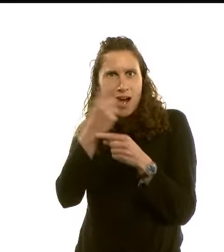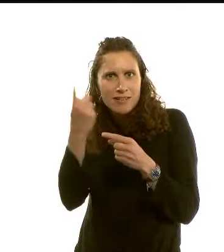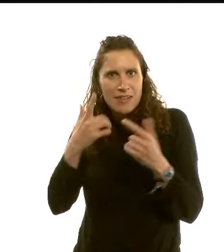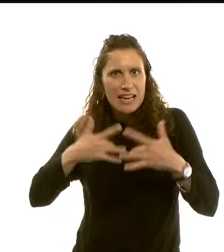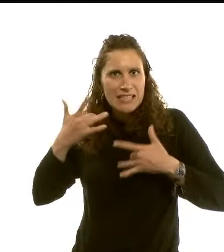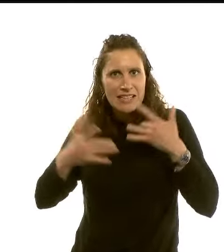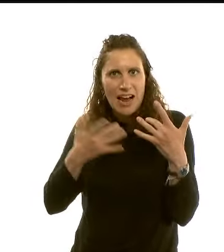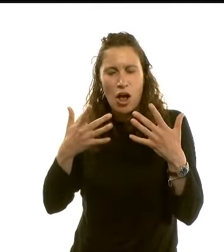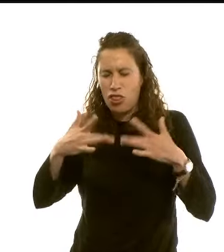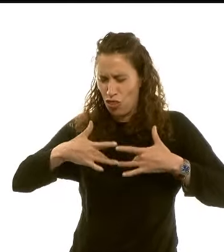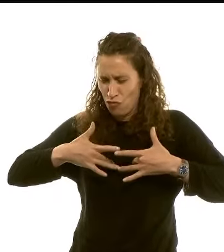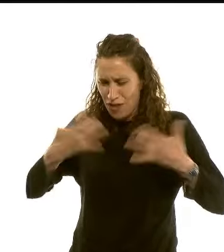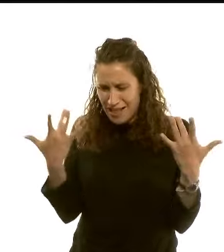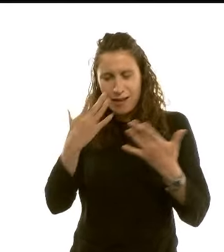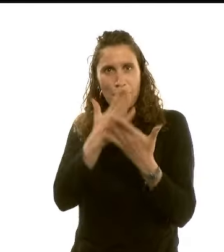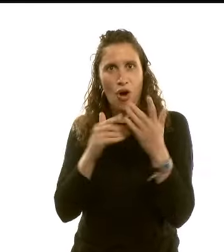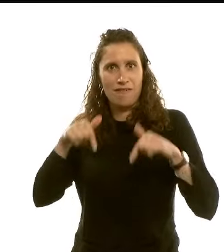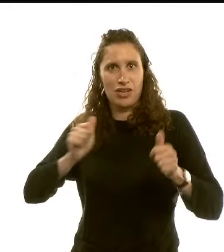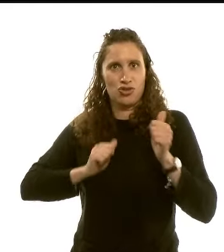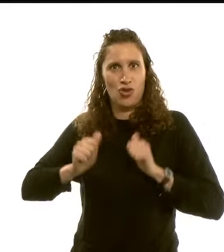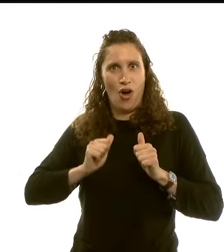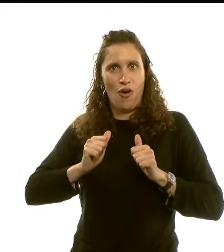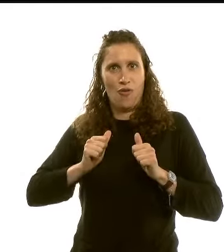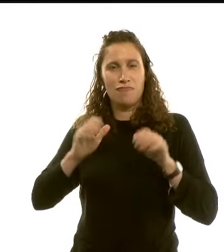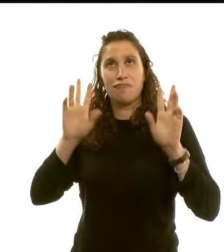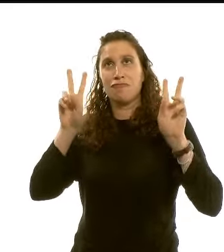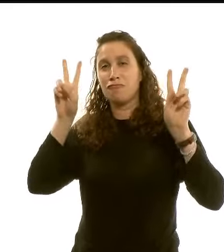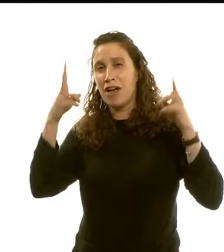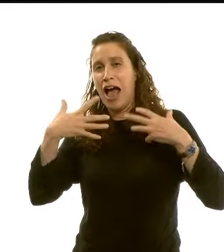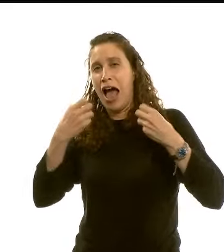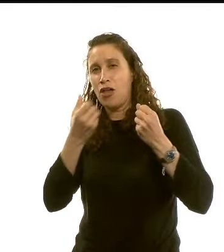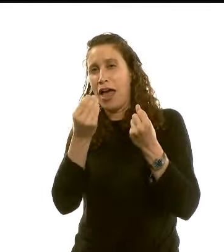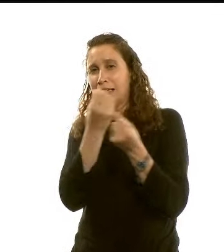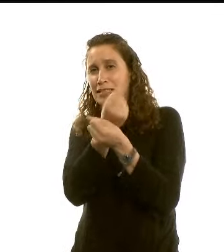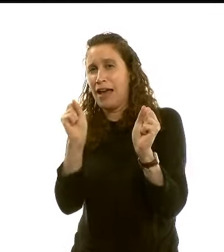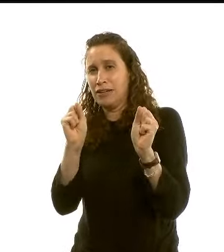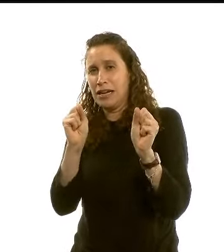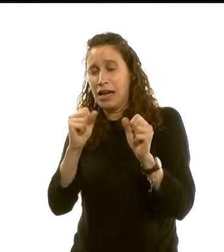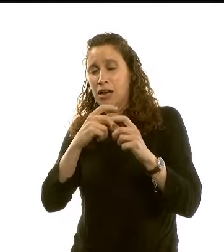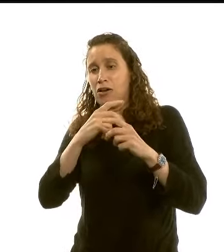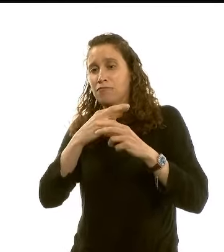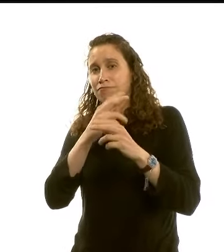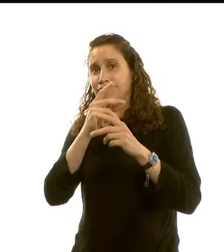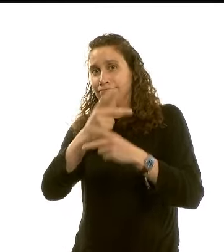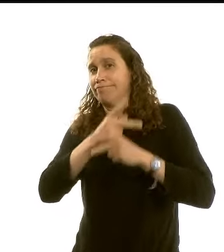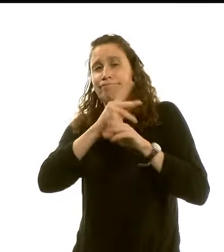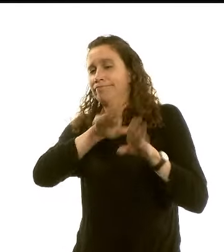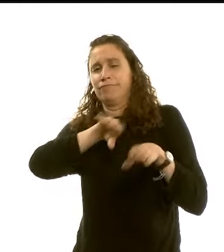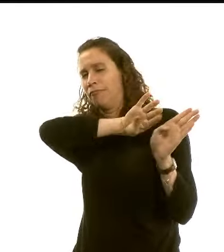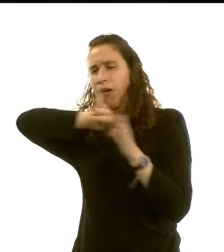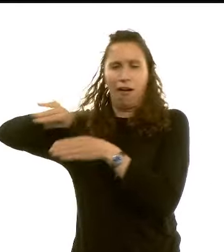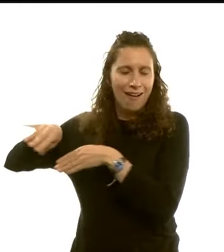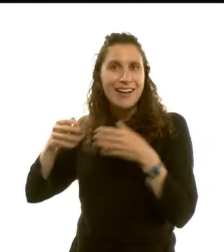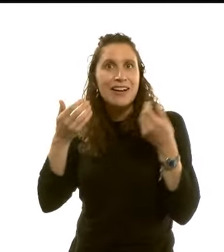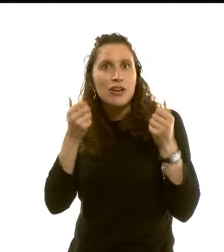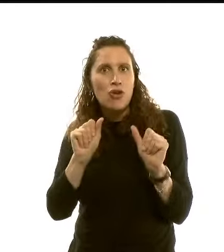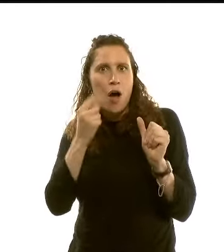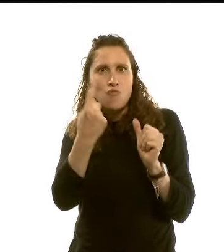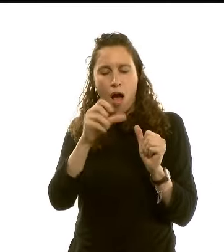the thrilling part of the show. We throw health and safety precautions to the wind as we try to pull off a Lego City